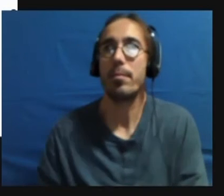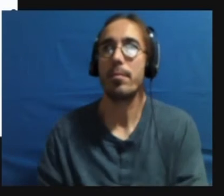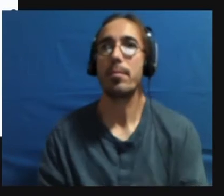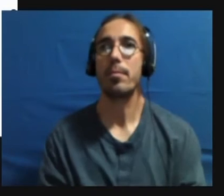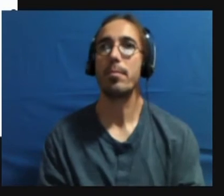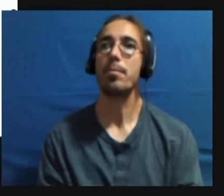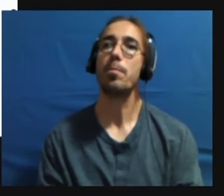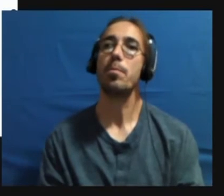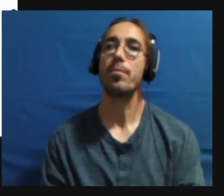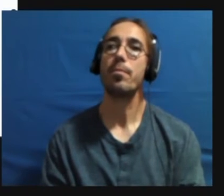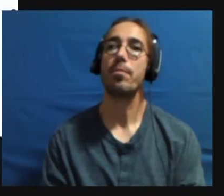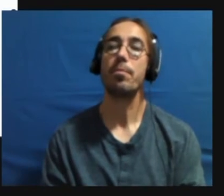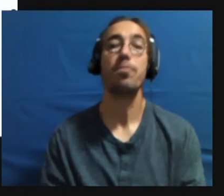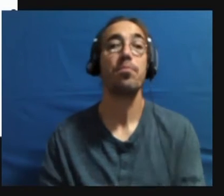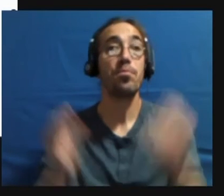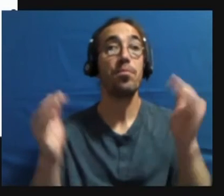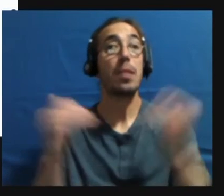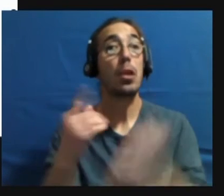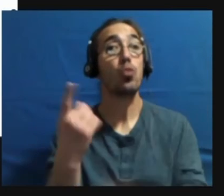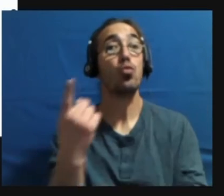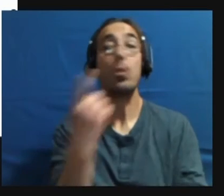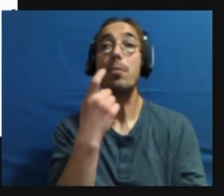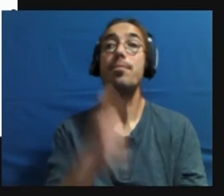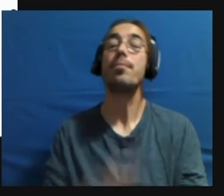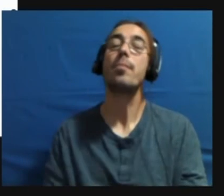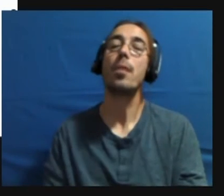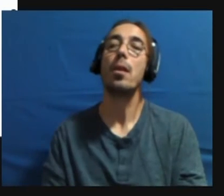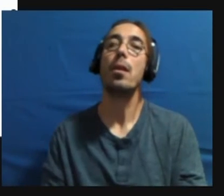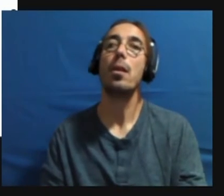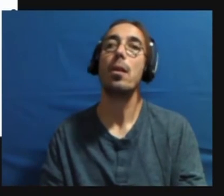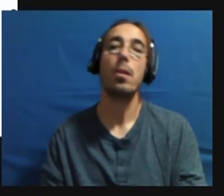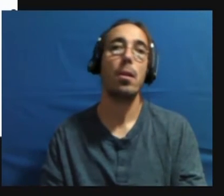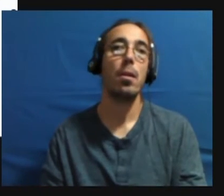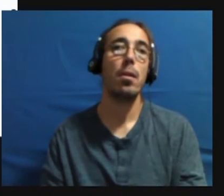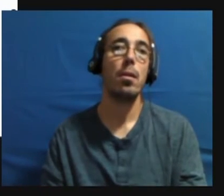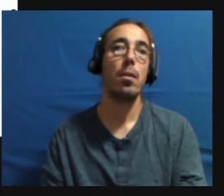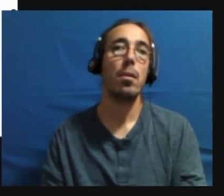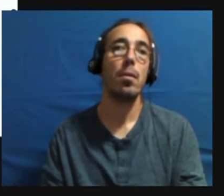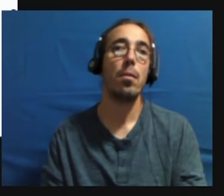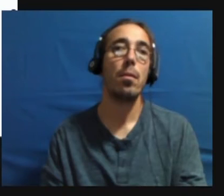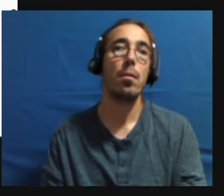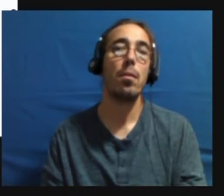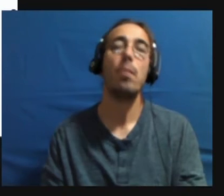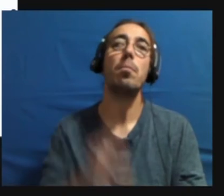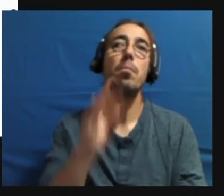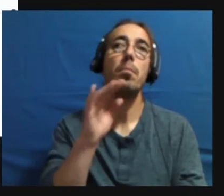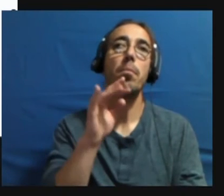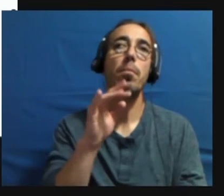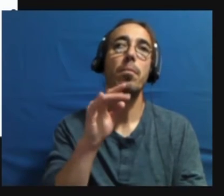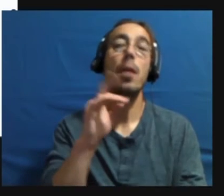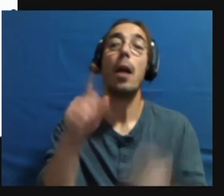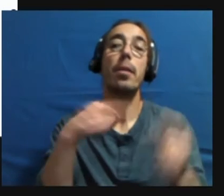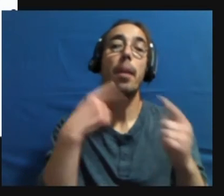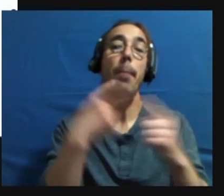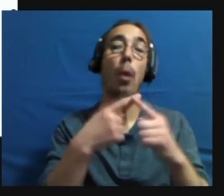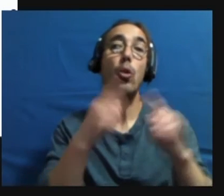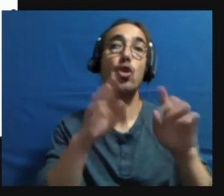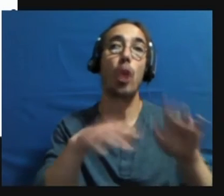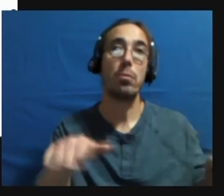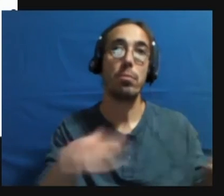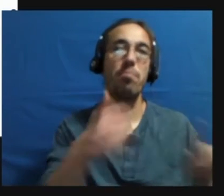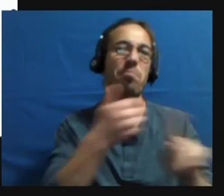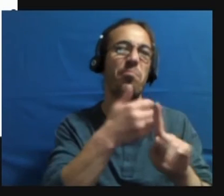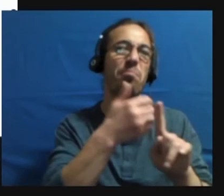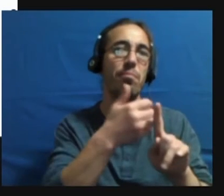So the next question that I'm going to look up is also about a child.